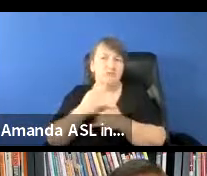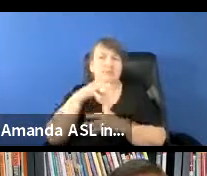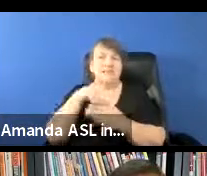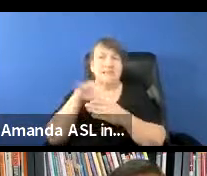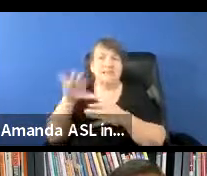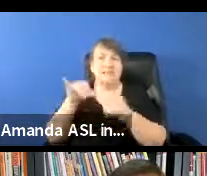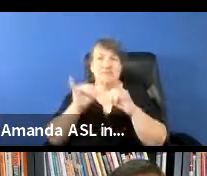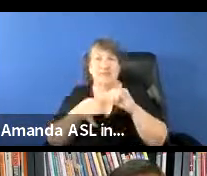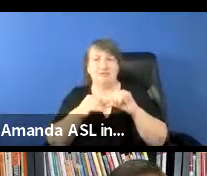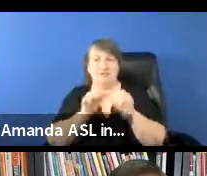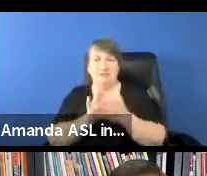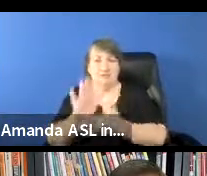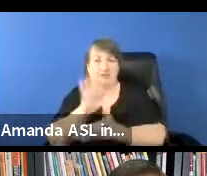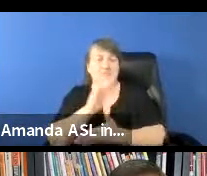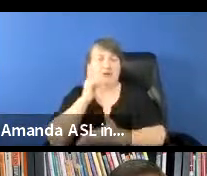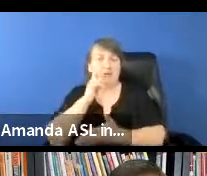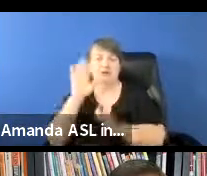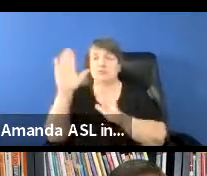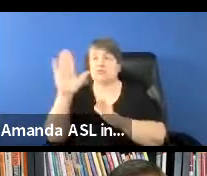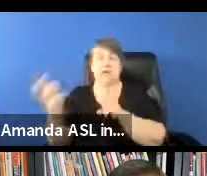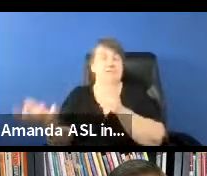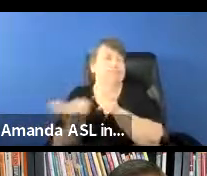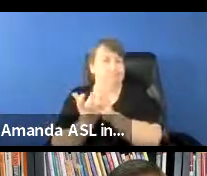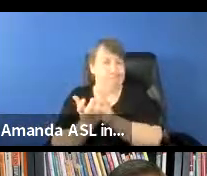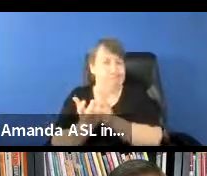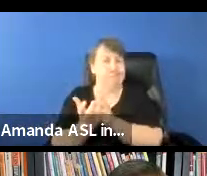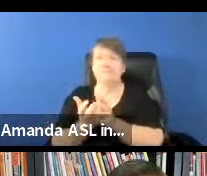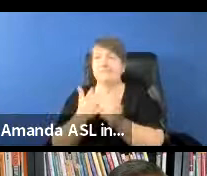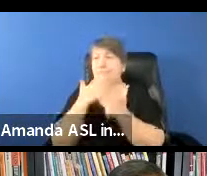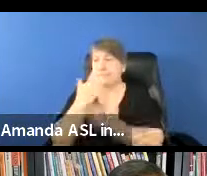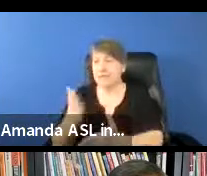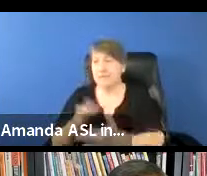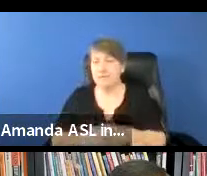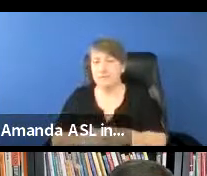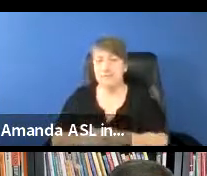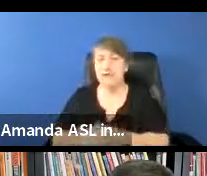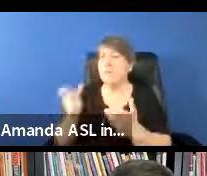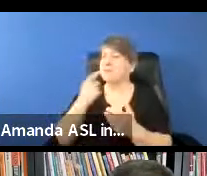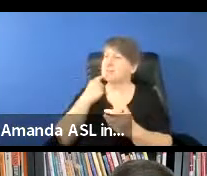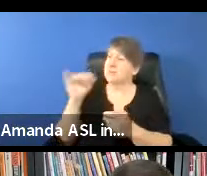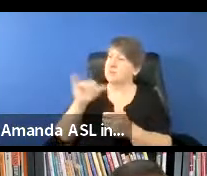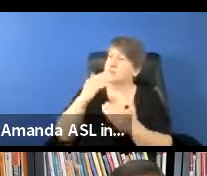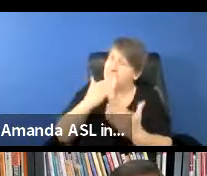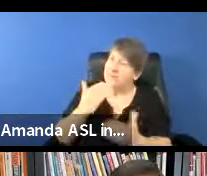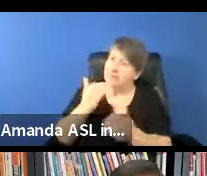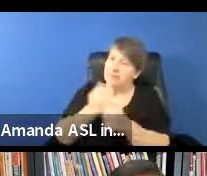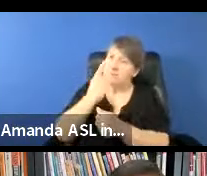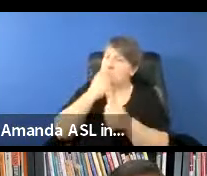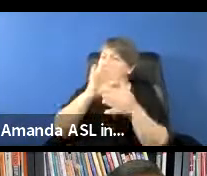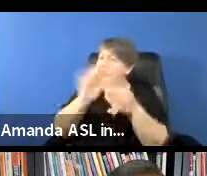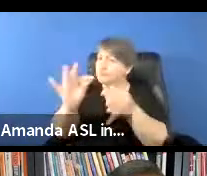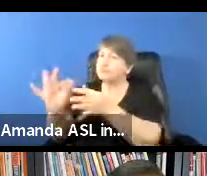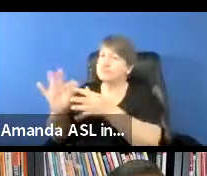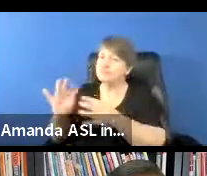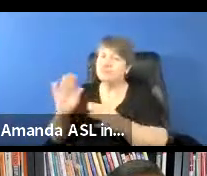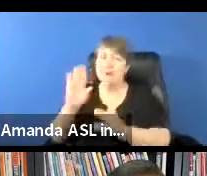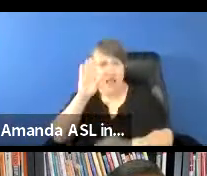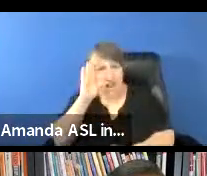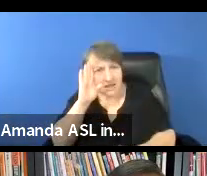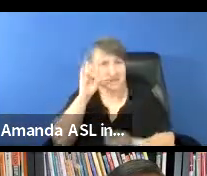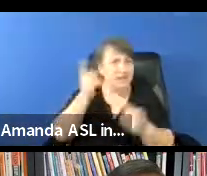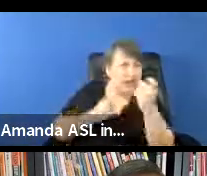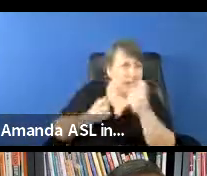college that would be, I think, a great match. So thank you. And I just want to say thank you to everyone who's commenting and listening and